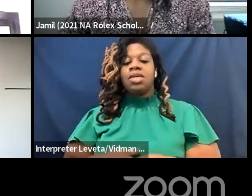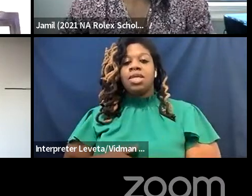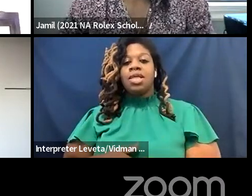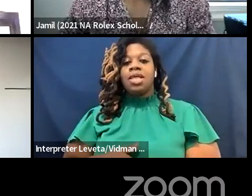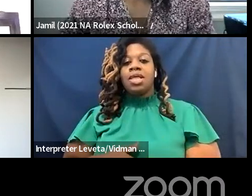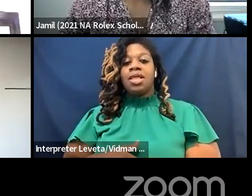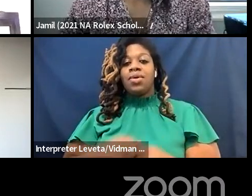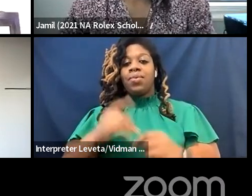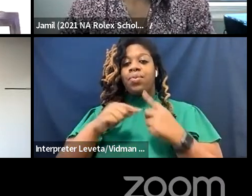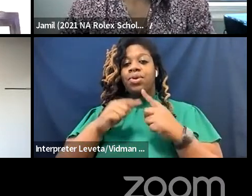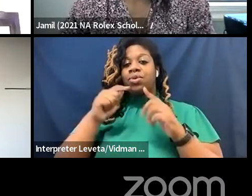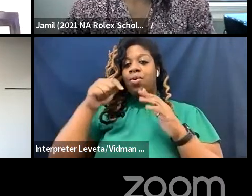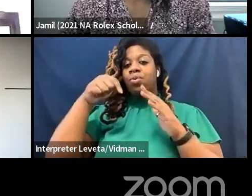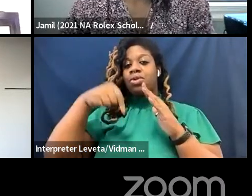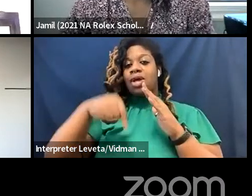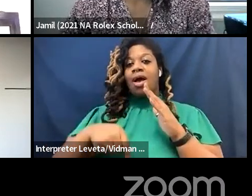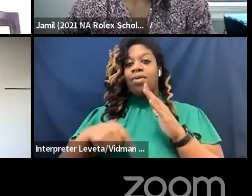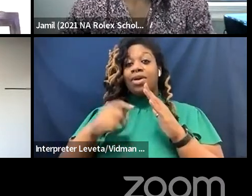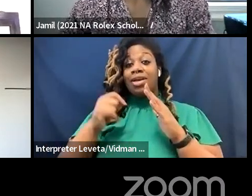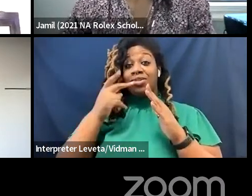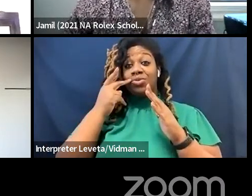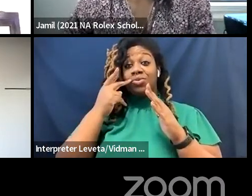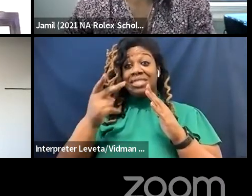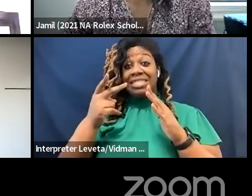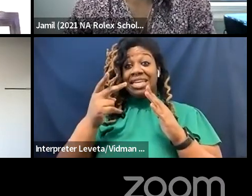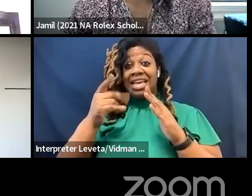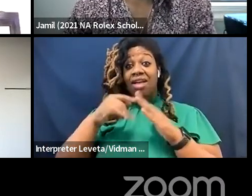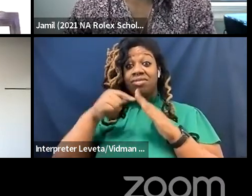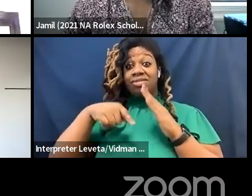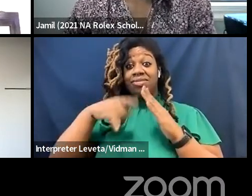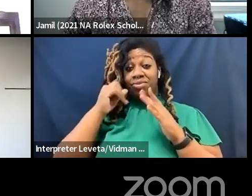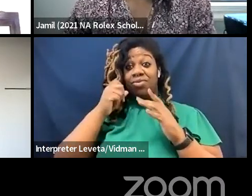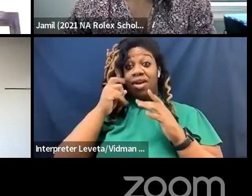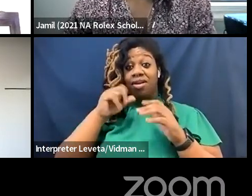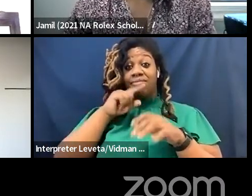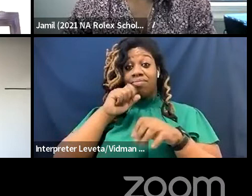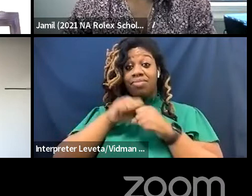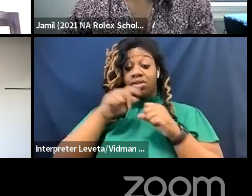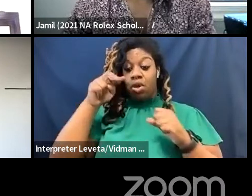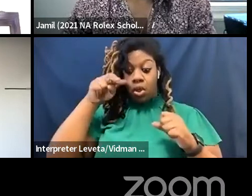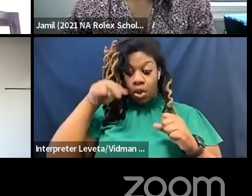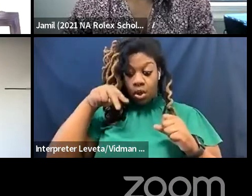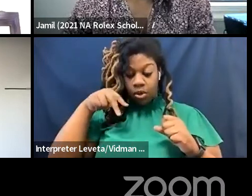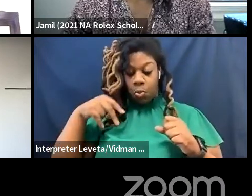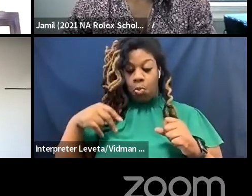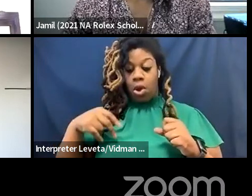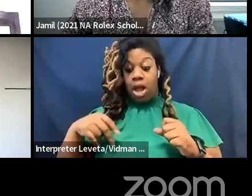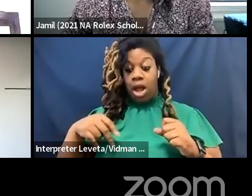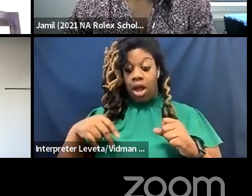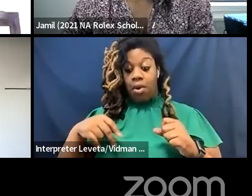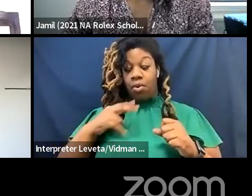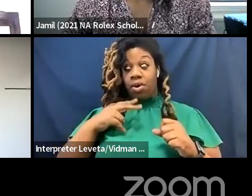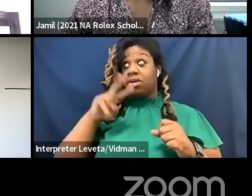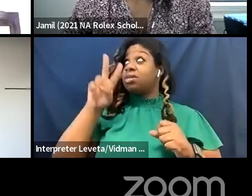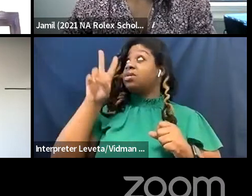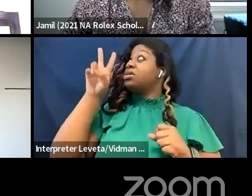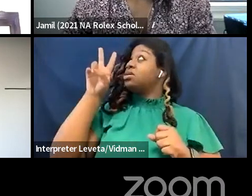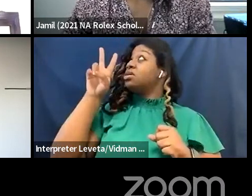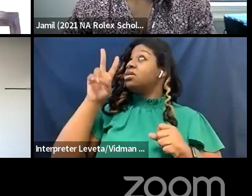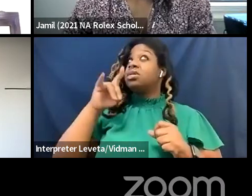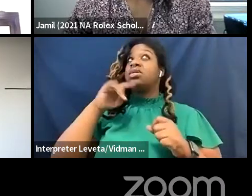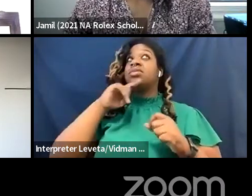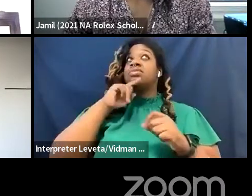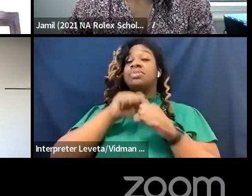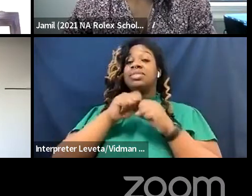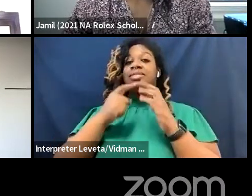just like really see how deep like where you are is, that also kind of freaked me out early on. It still does a little bit now, especially if I'm looking